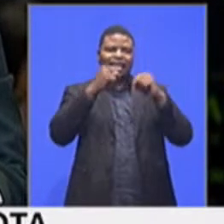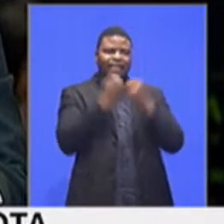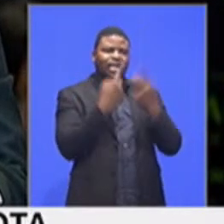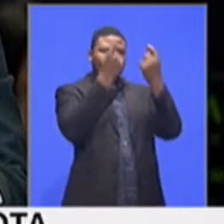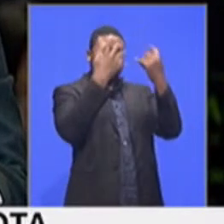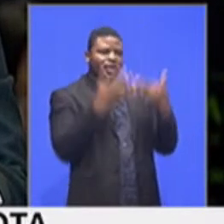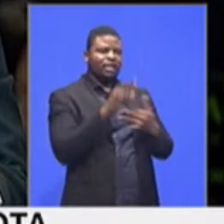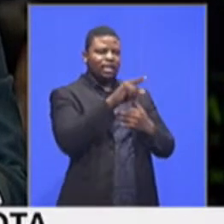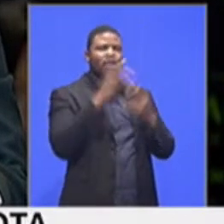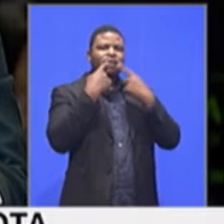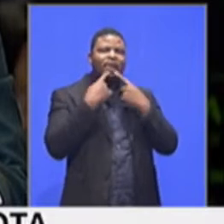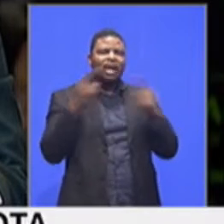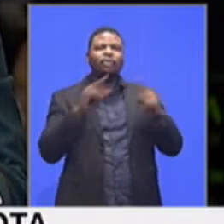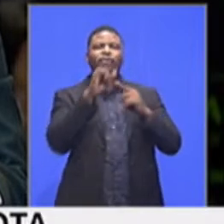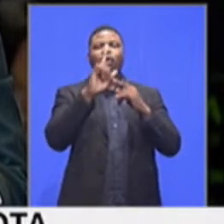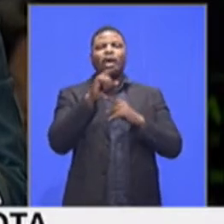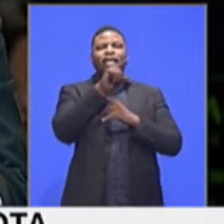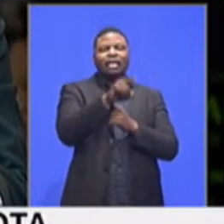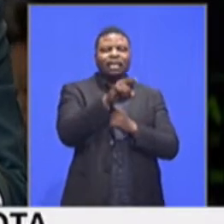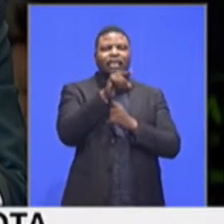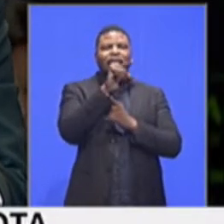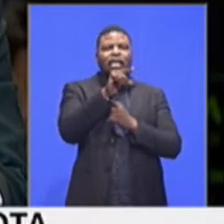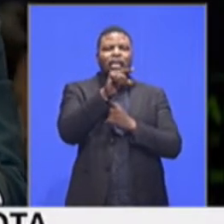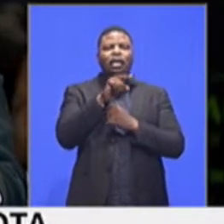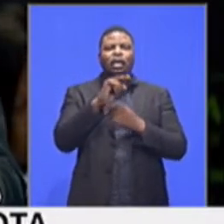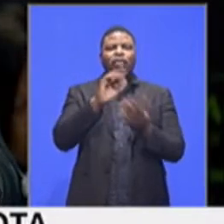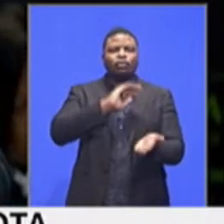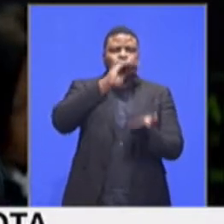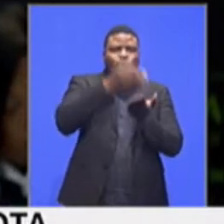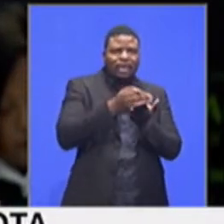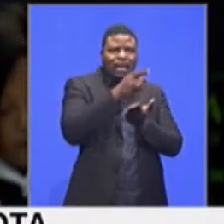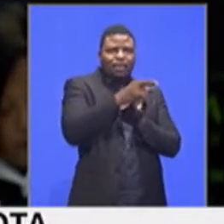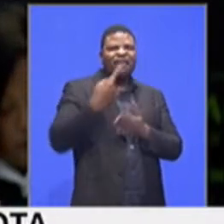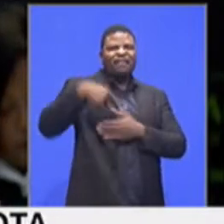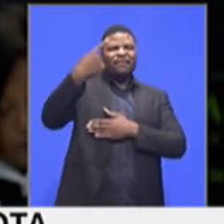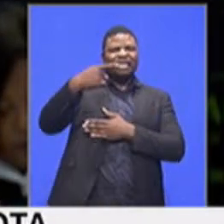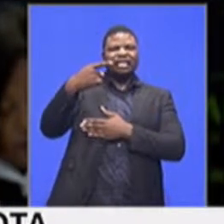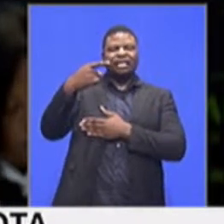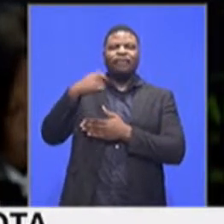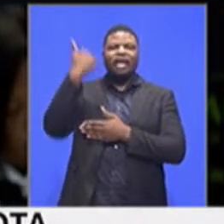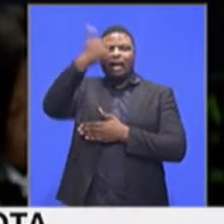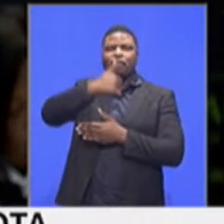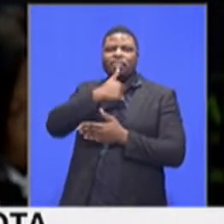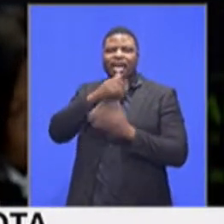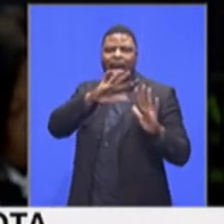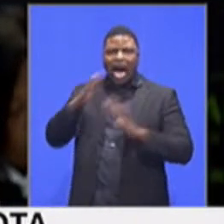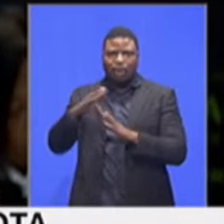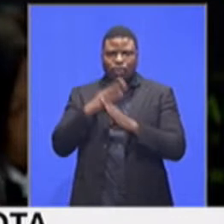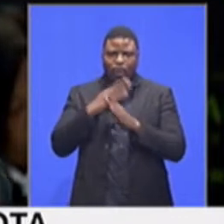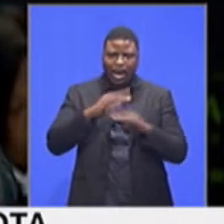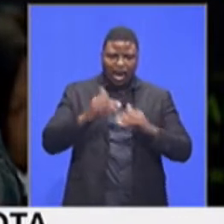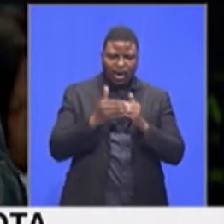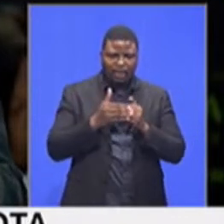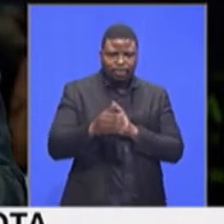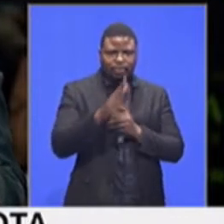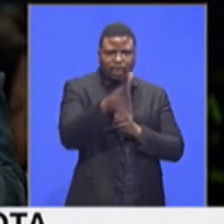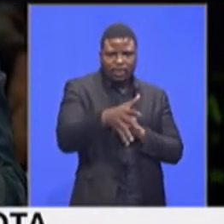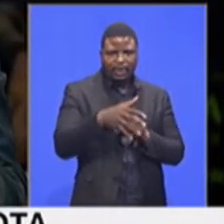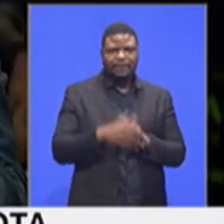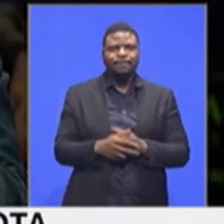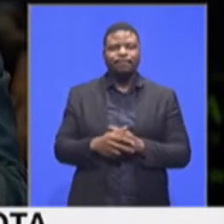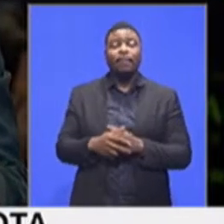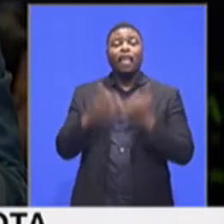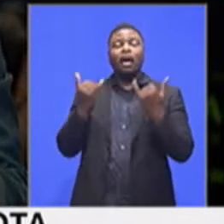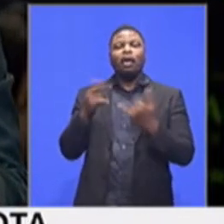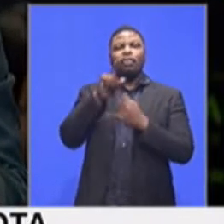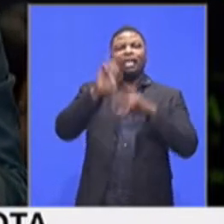Energy Bounce Back Scheme on the 1st of April. More broadly, part of addressing the persistent electricity supply